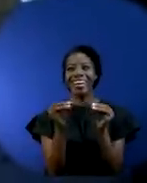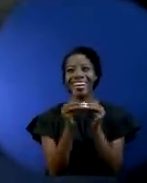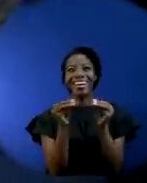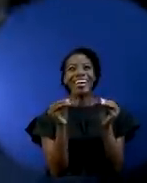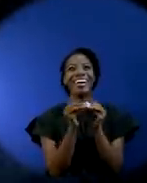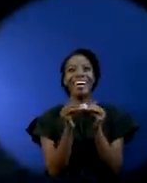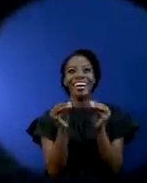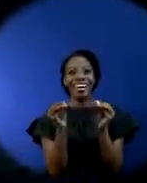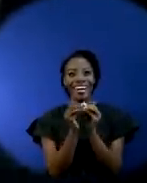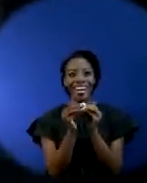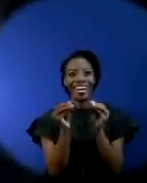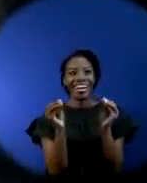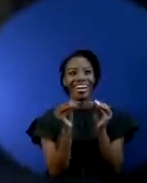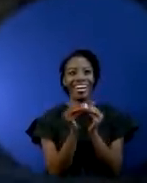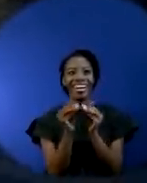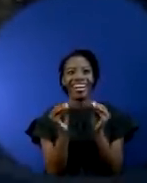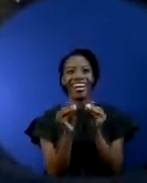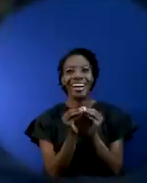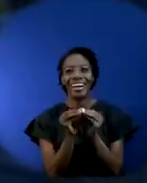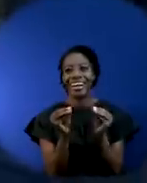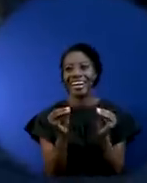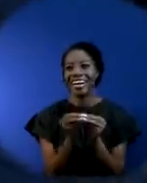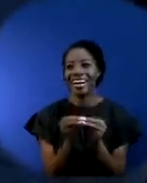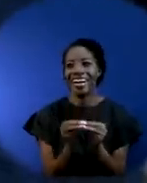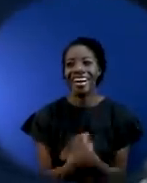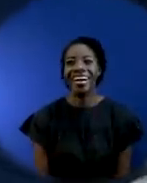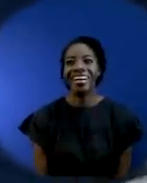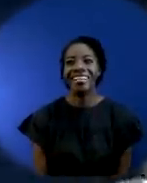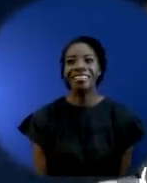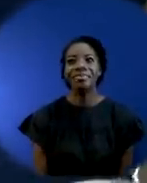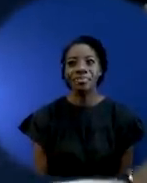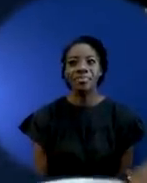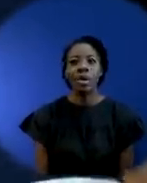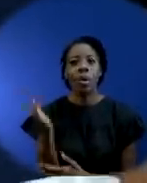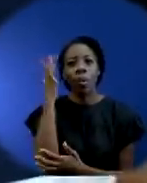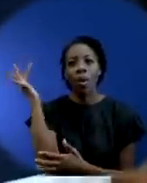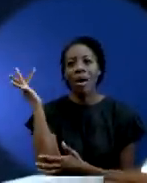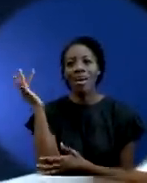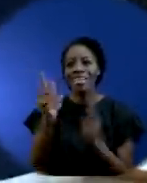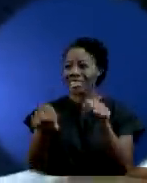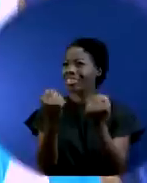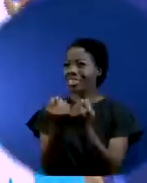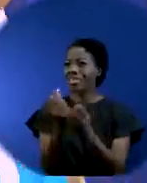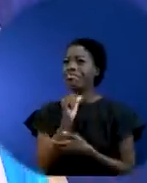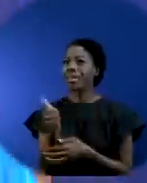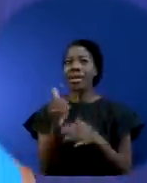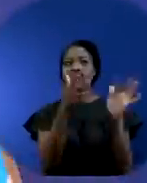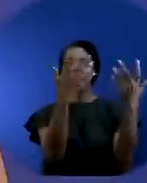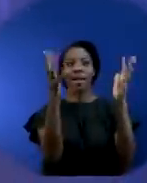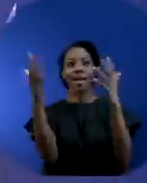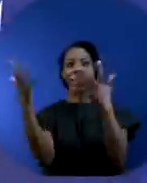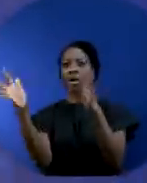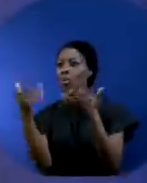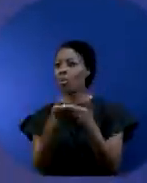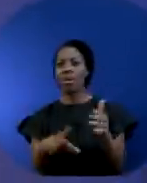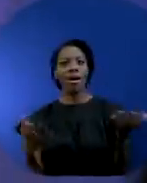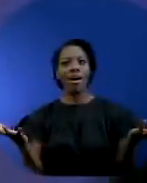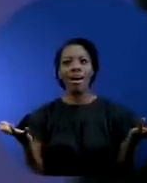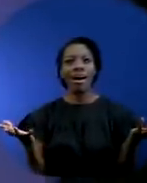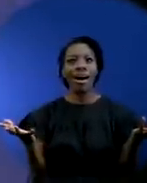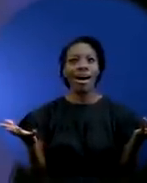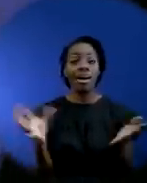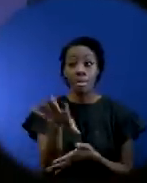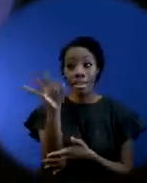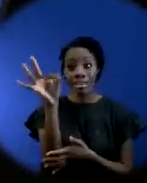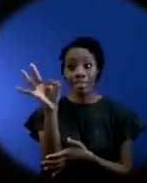And many more, and many more. Why is the team not clapping? What is this about? I'm going to